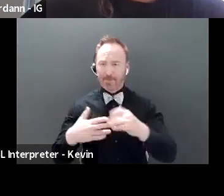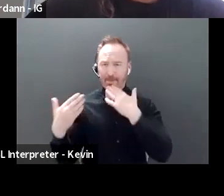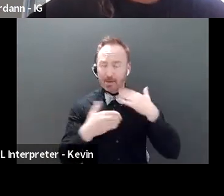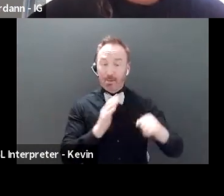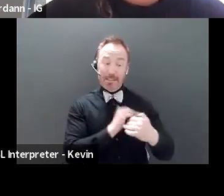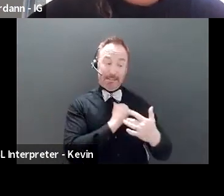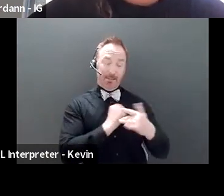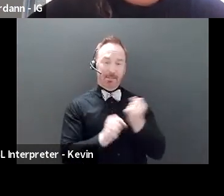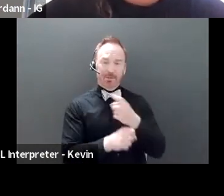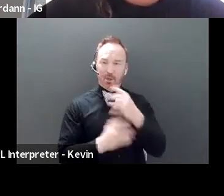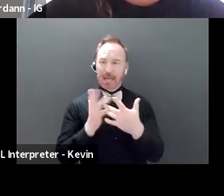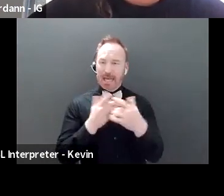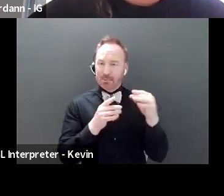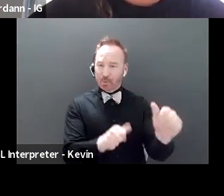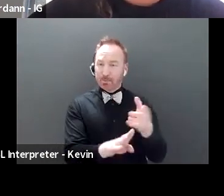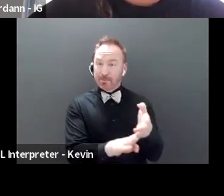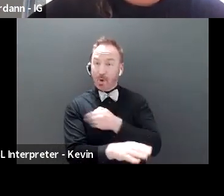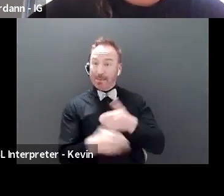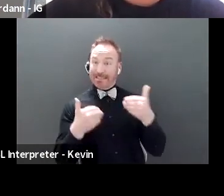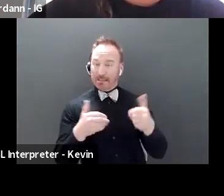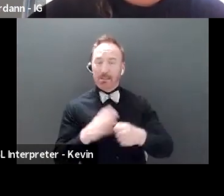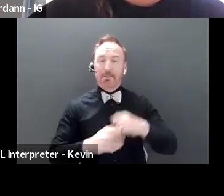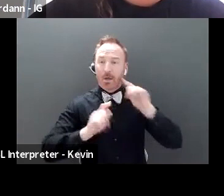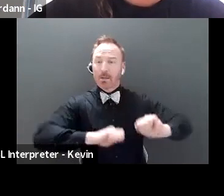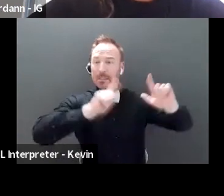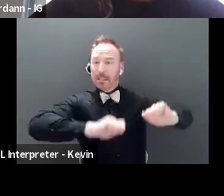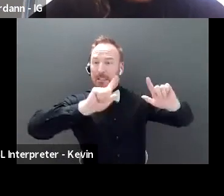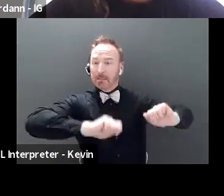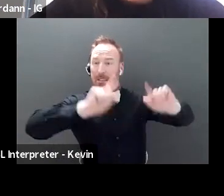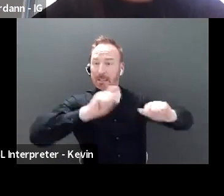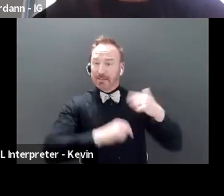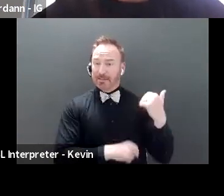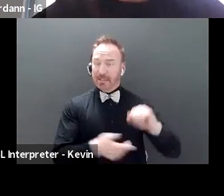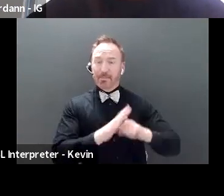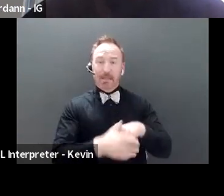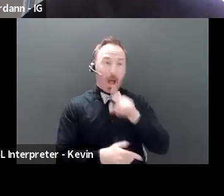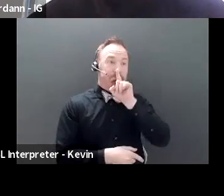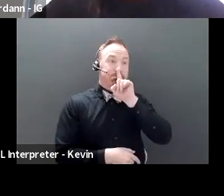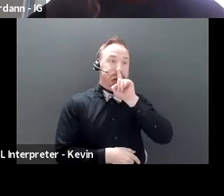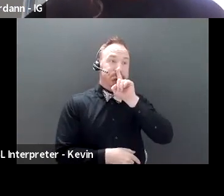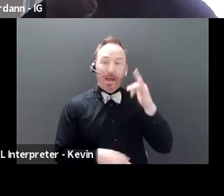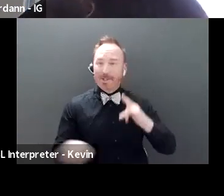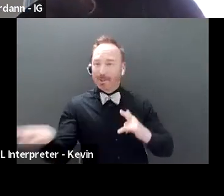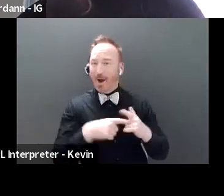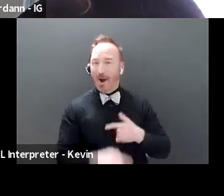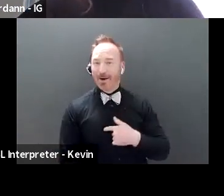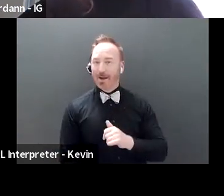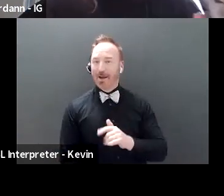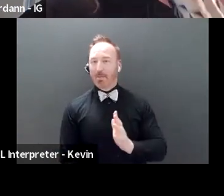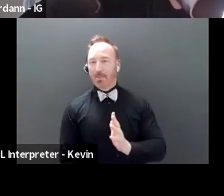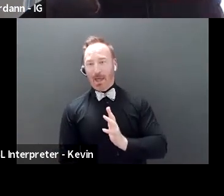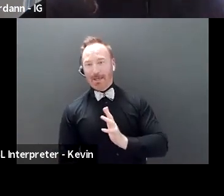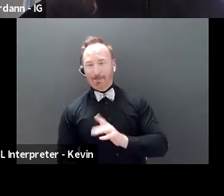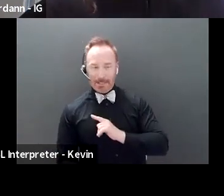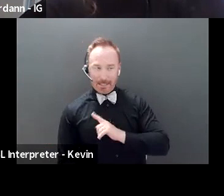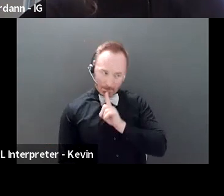things work before we get started, or we might be on slide 15 and no one said a blessed thing because you're all so polite. So today we're going to be talking about the road